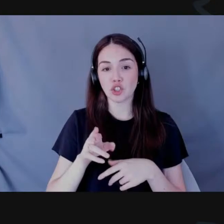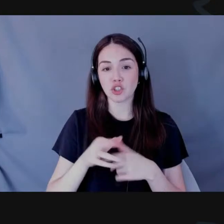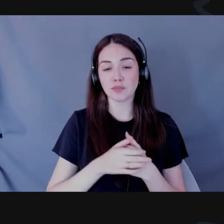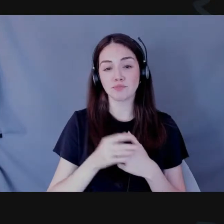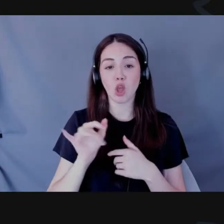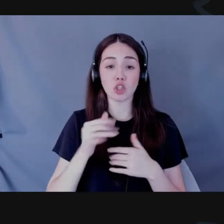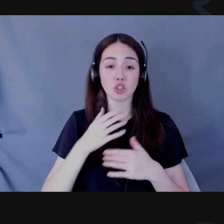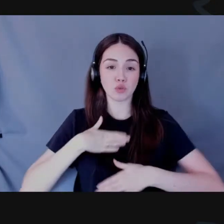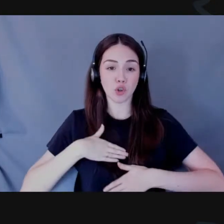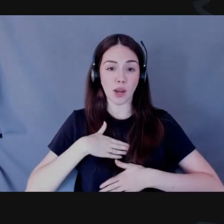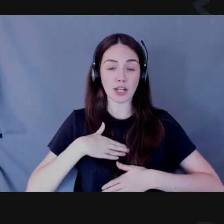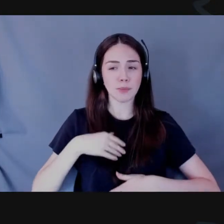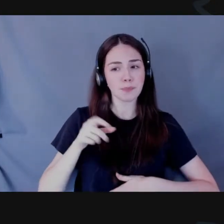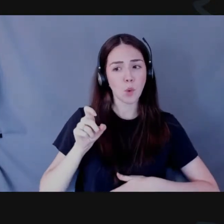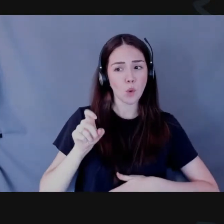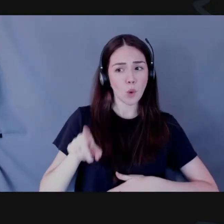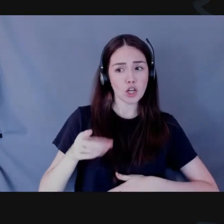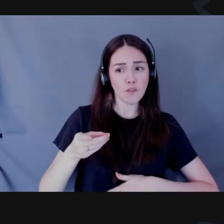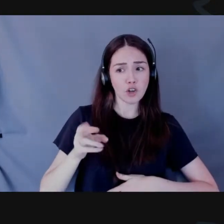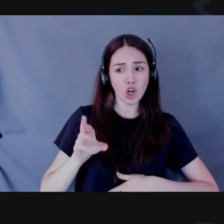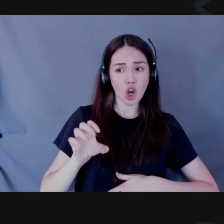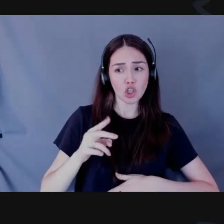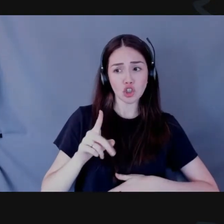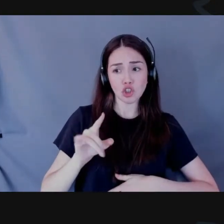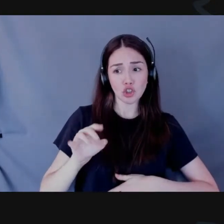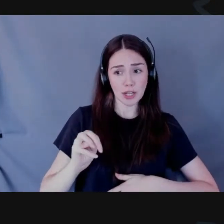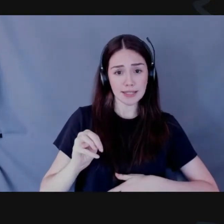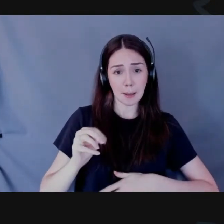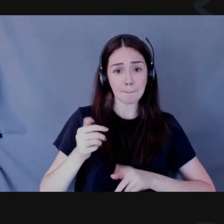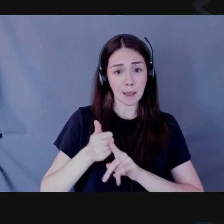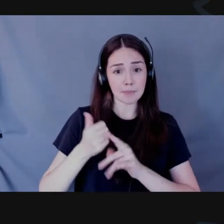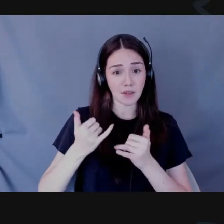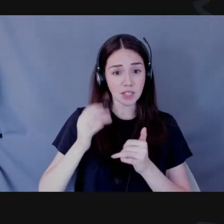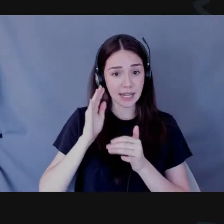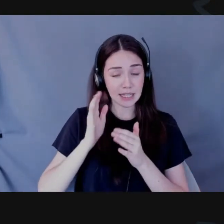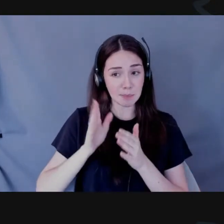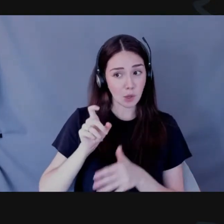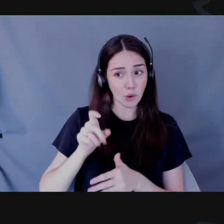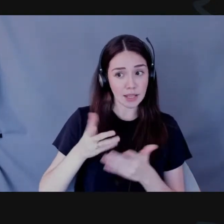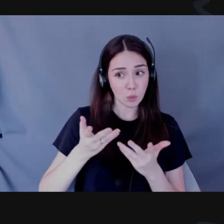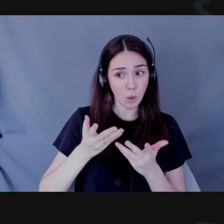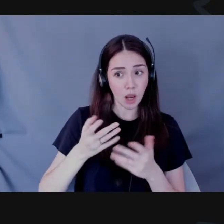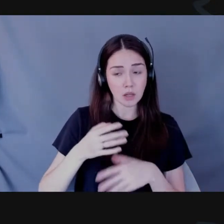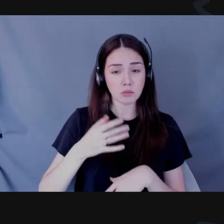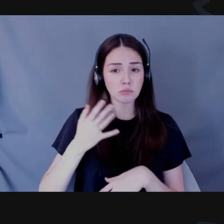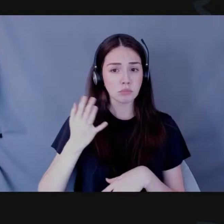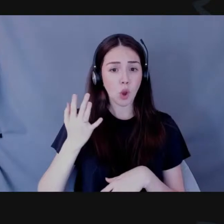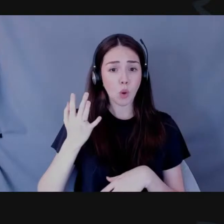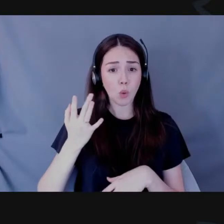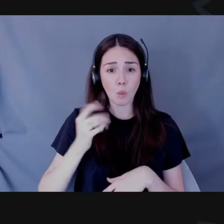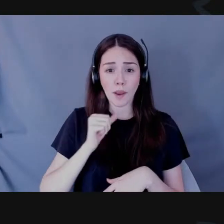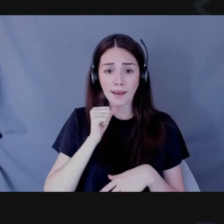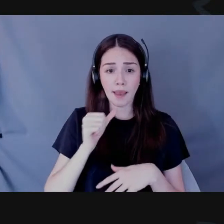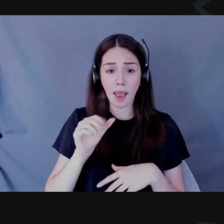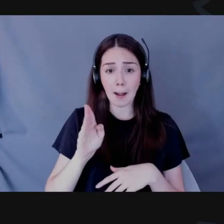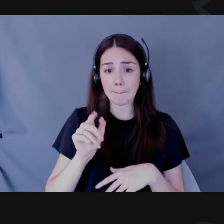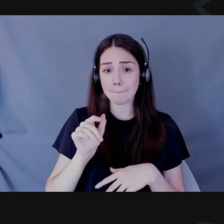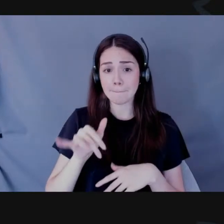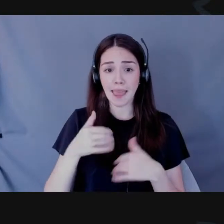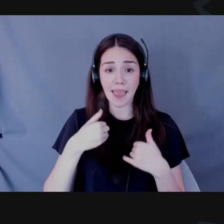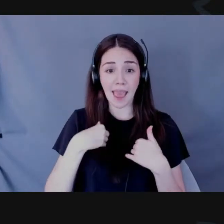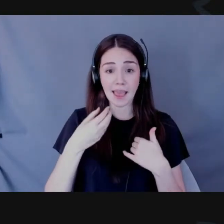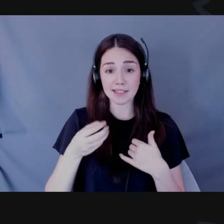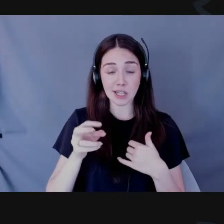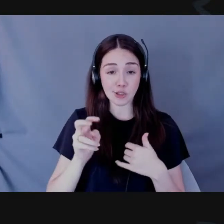for Dr. Eric Cheezum, today's speaker, is why also cannot the bay have its own famous but